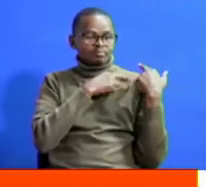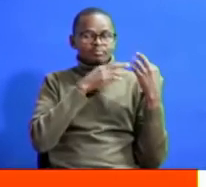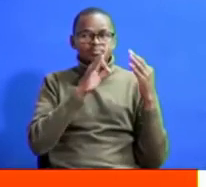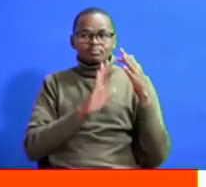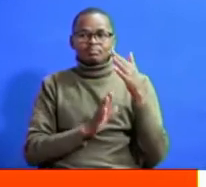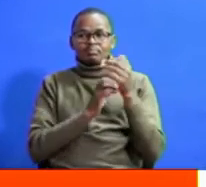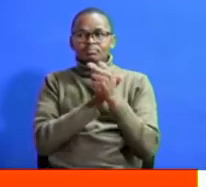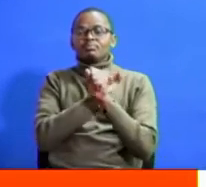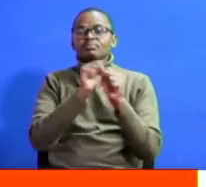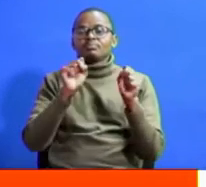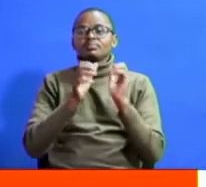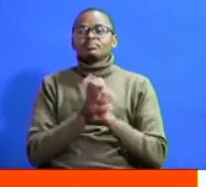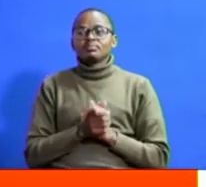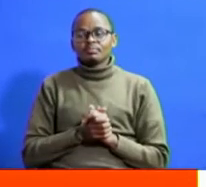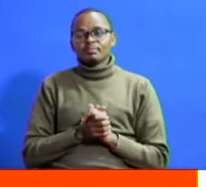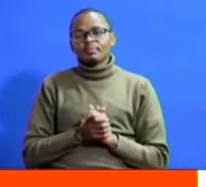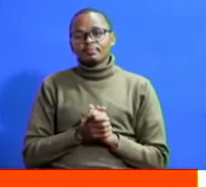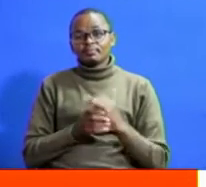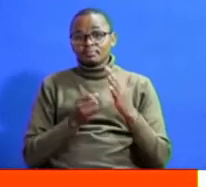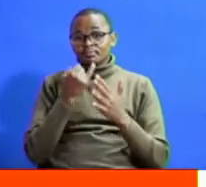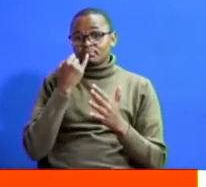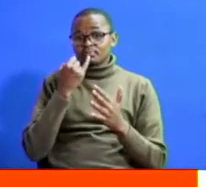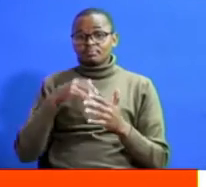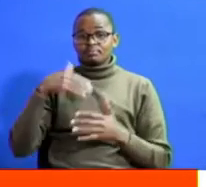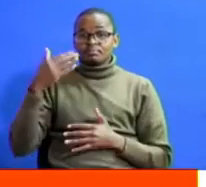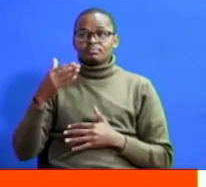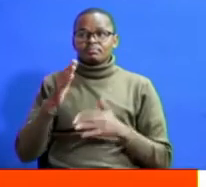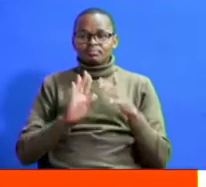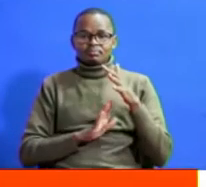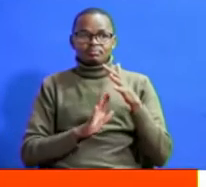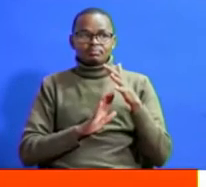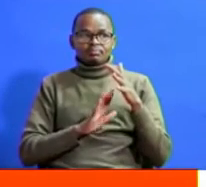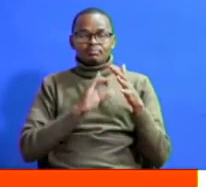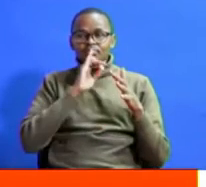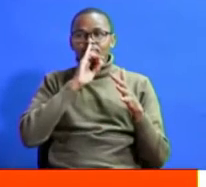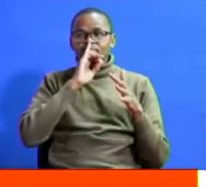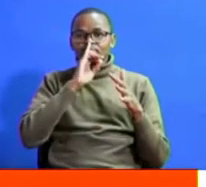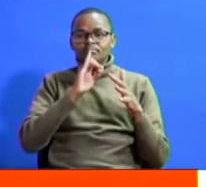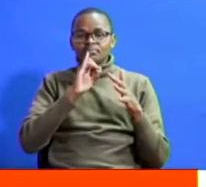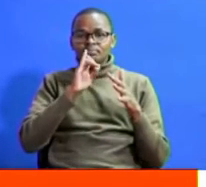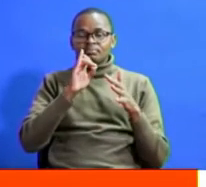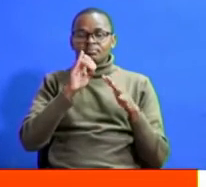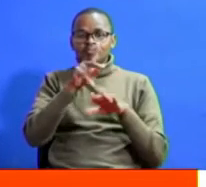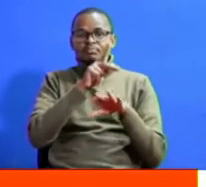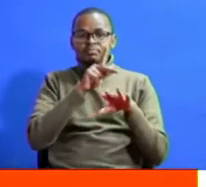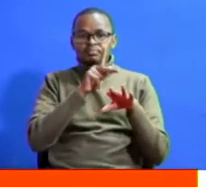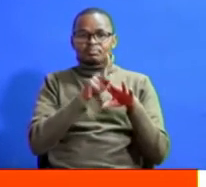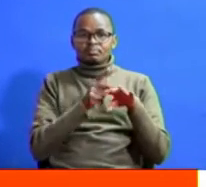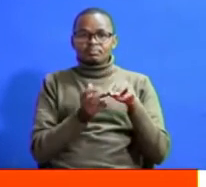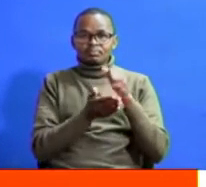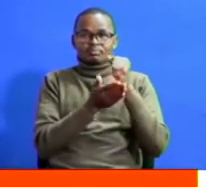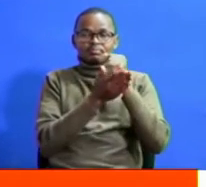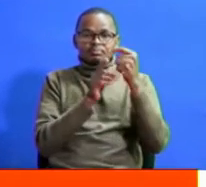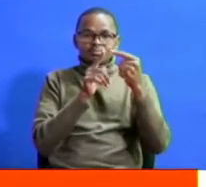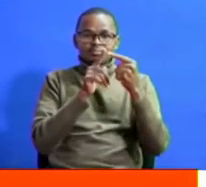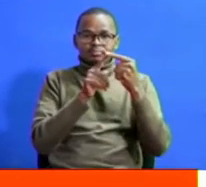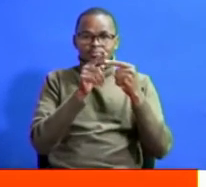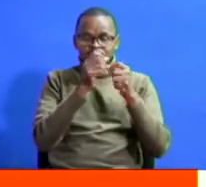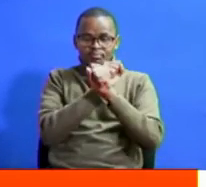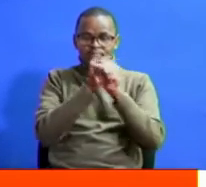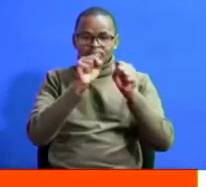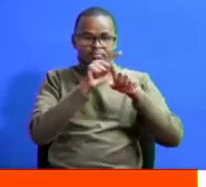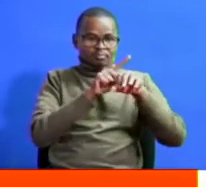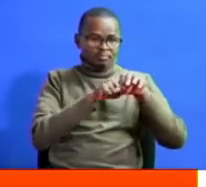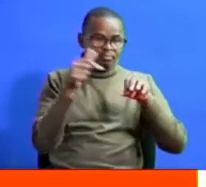any government. And it is always that the deputy president is a principal assistant to the president. So at any